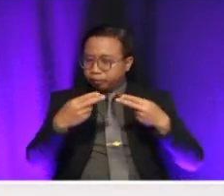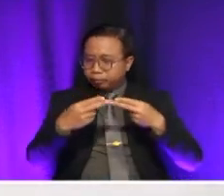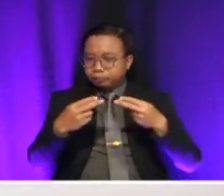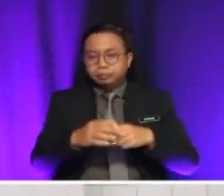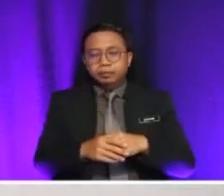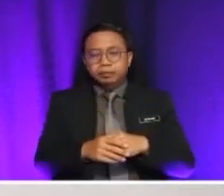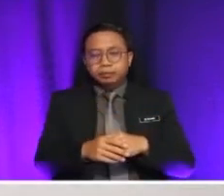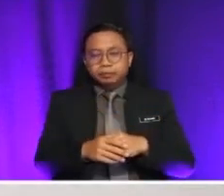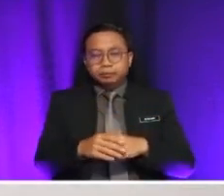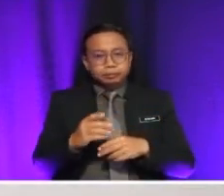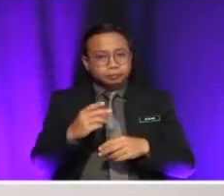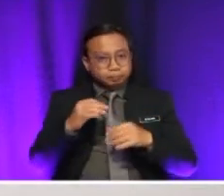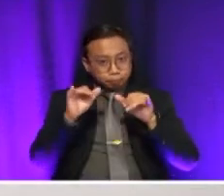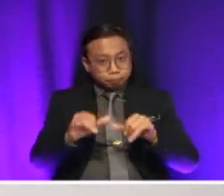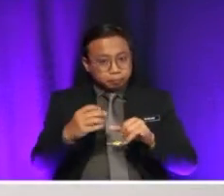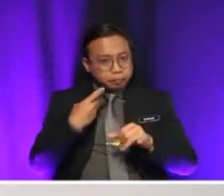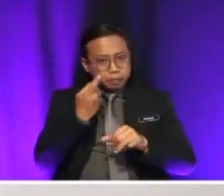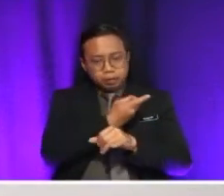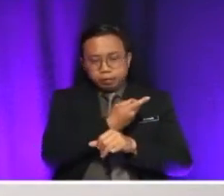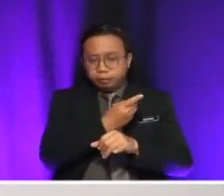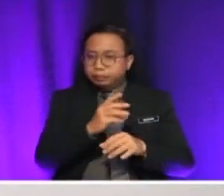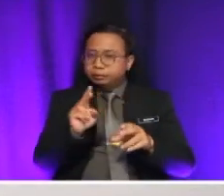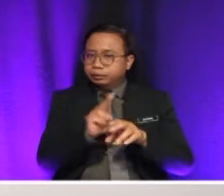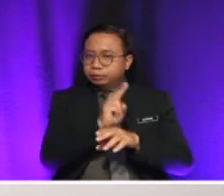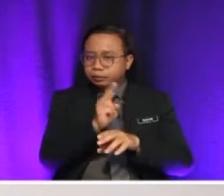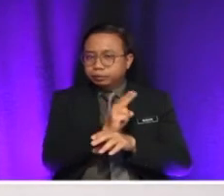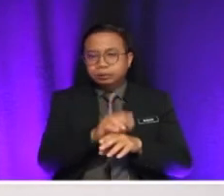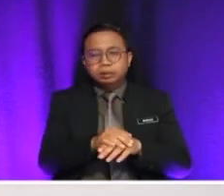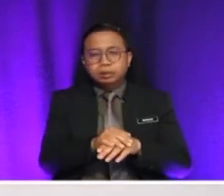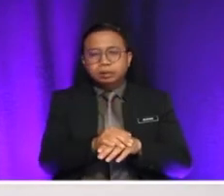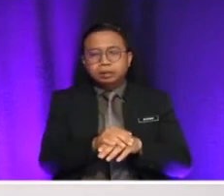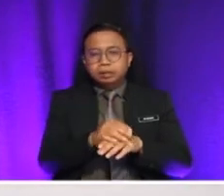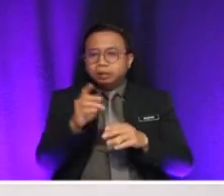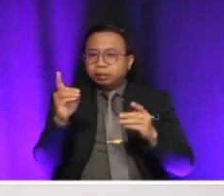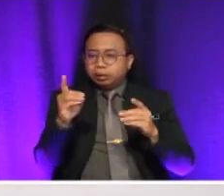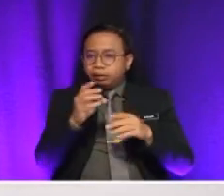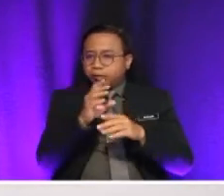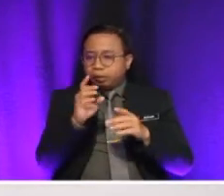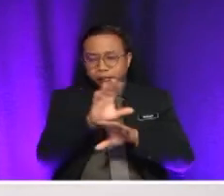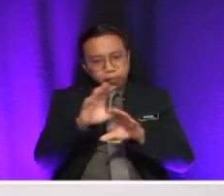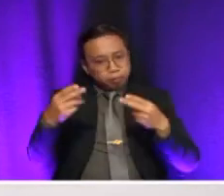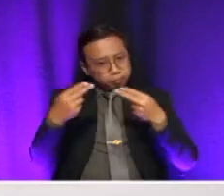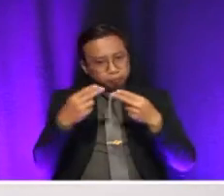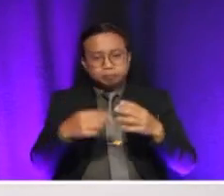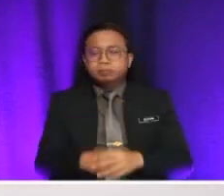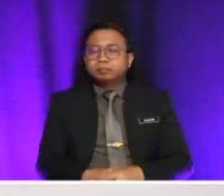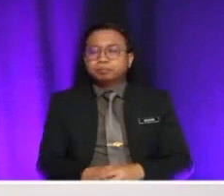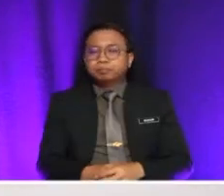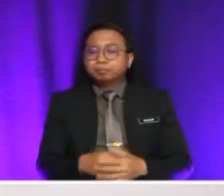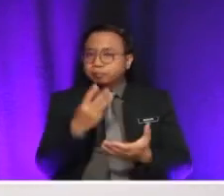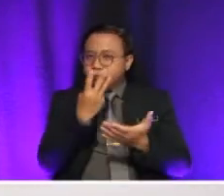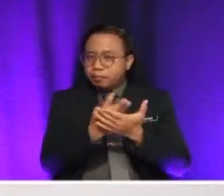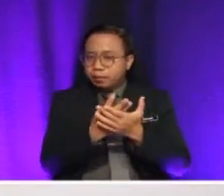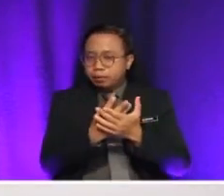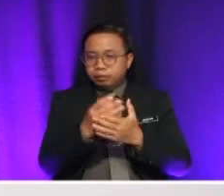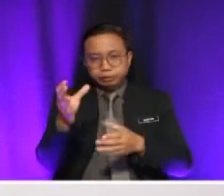form. So here we use will, so we don't put disconnected, but we put disconnect, right? All right, okay, well done, Vashini.